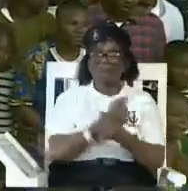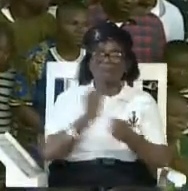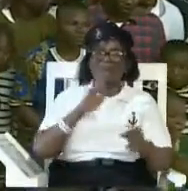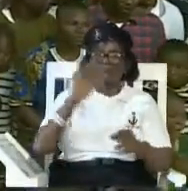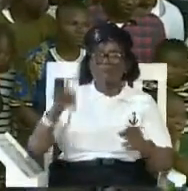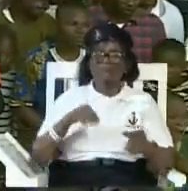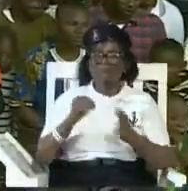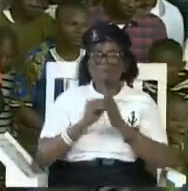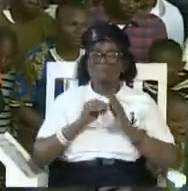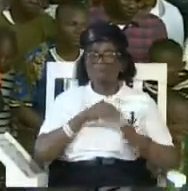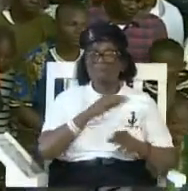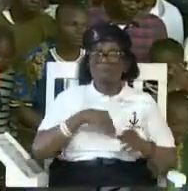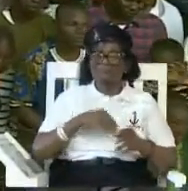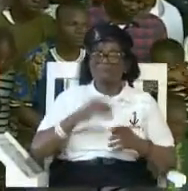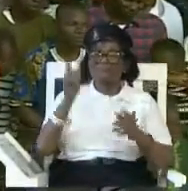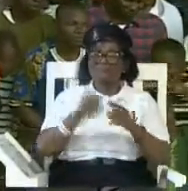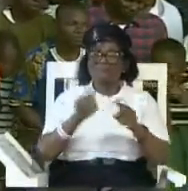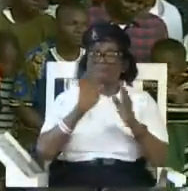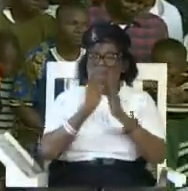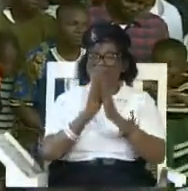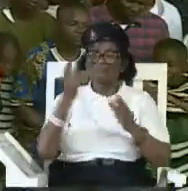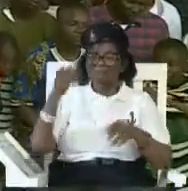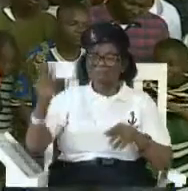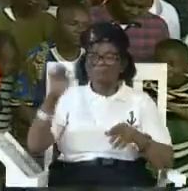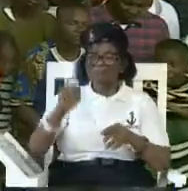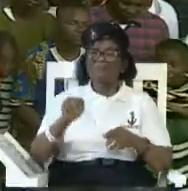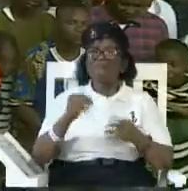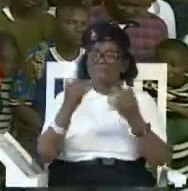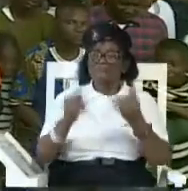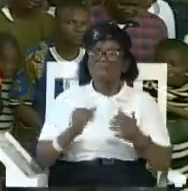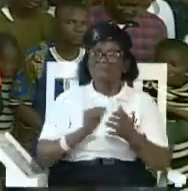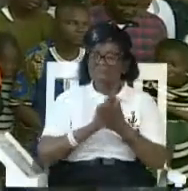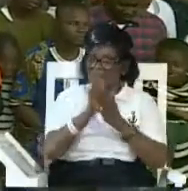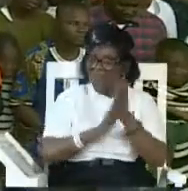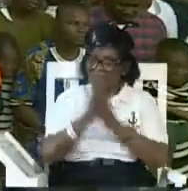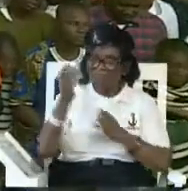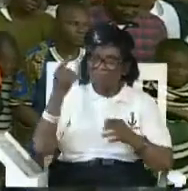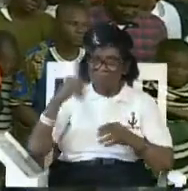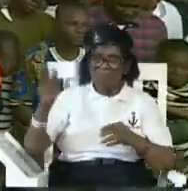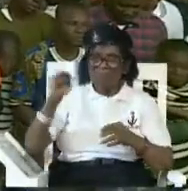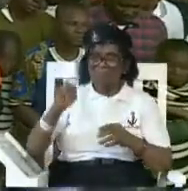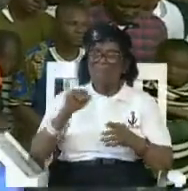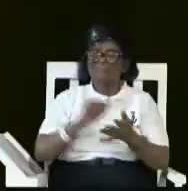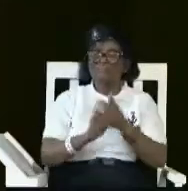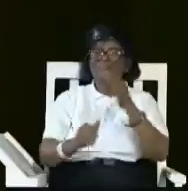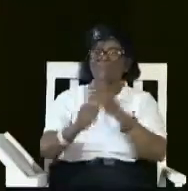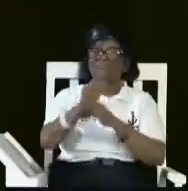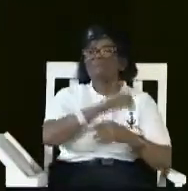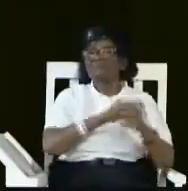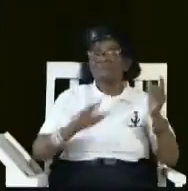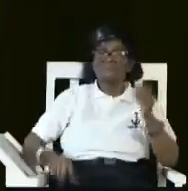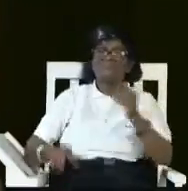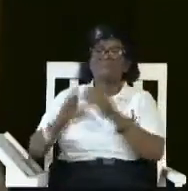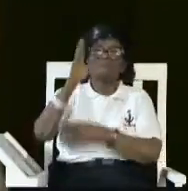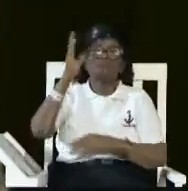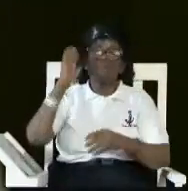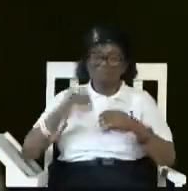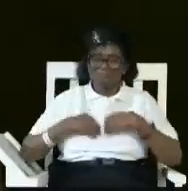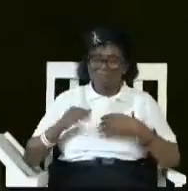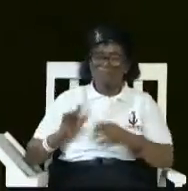for them now. Intercede for them. Say, Lord God Almighty, have mercy on these your